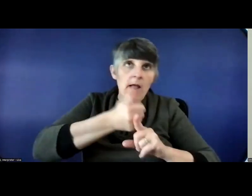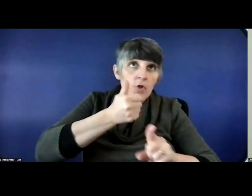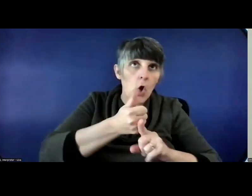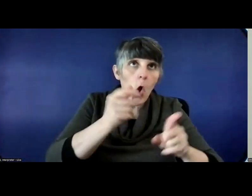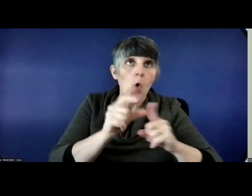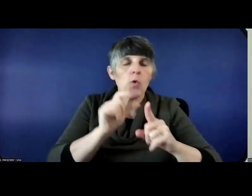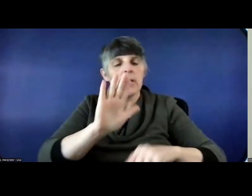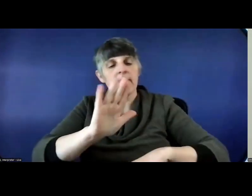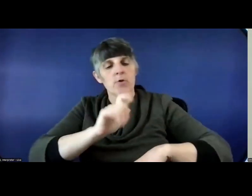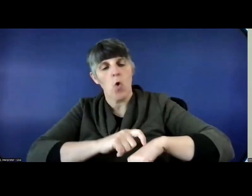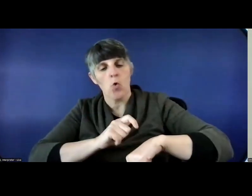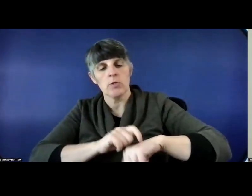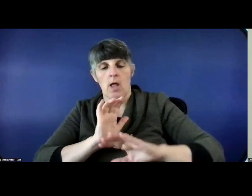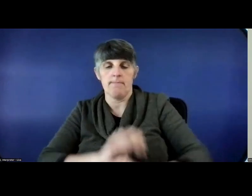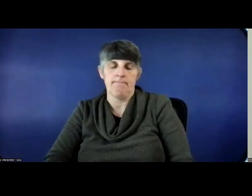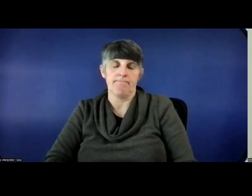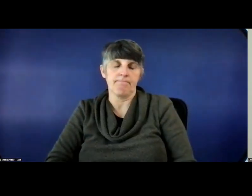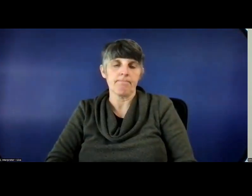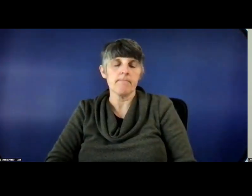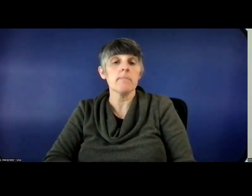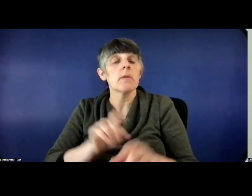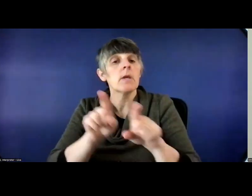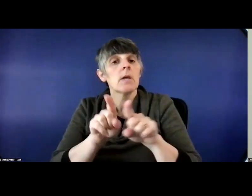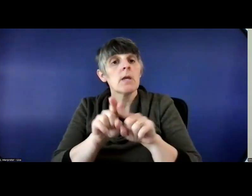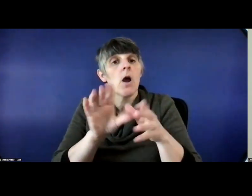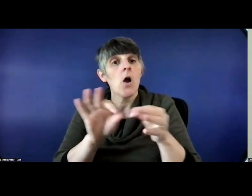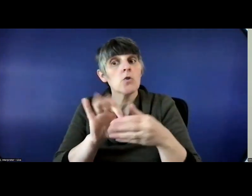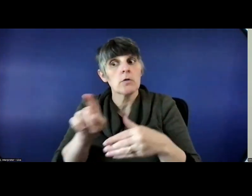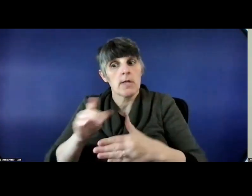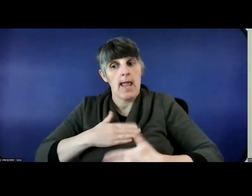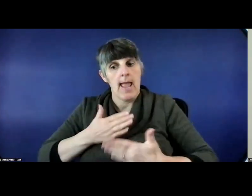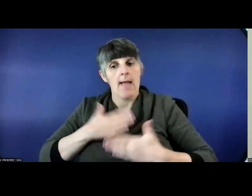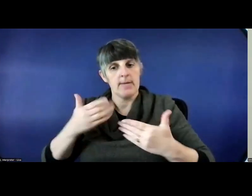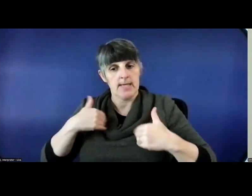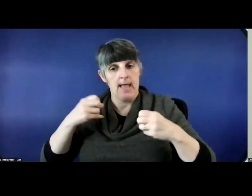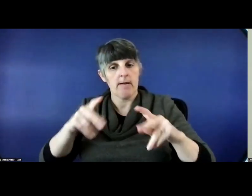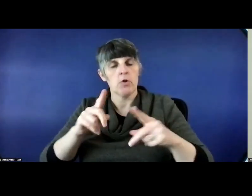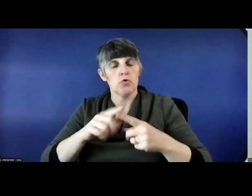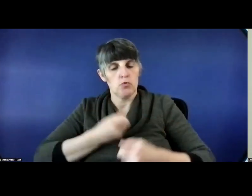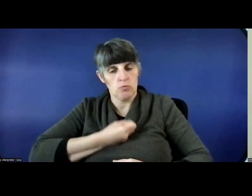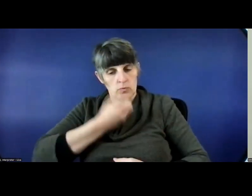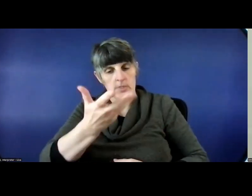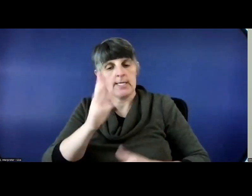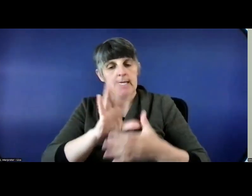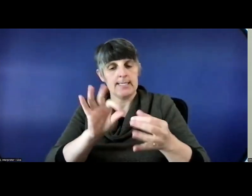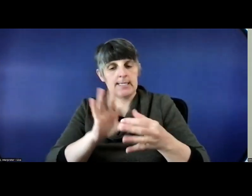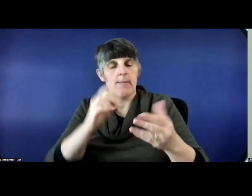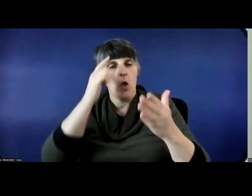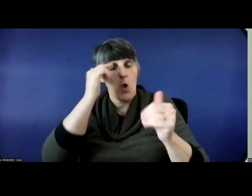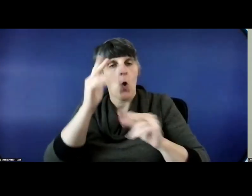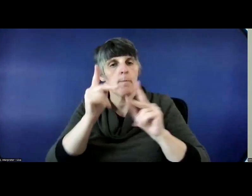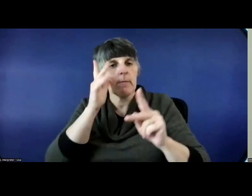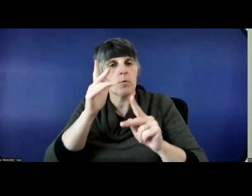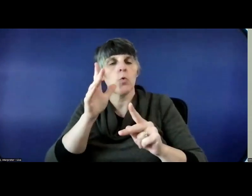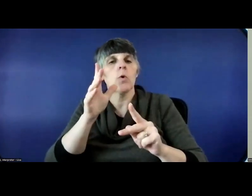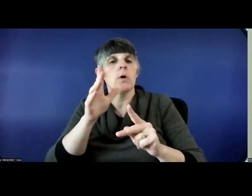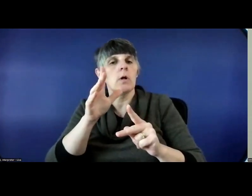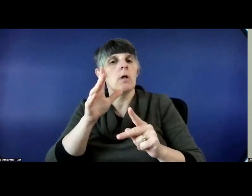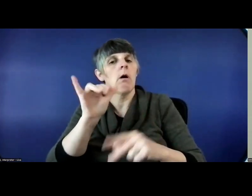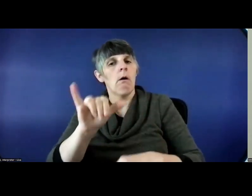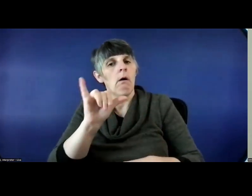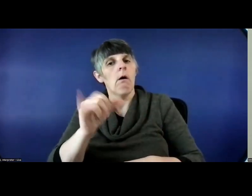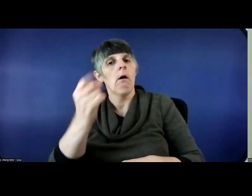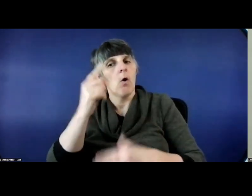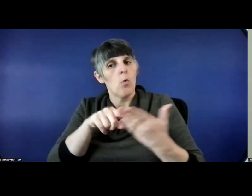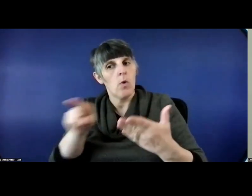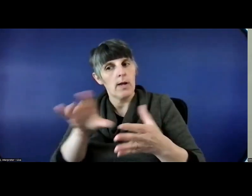their own pace." He also said that he was glad to have the chance to share his statement, and he hoped people would take in what he had to say